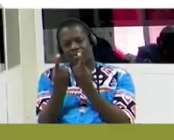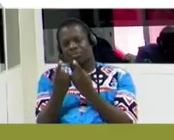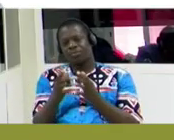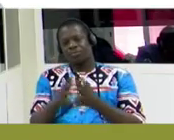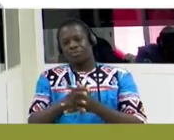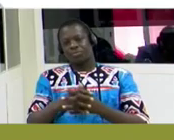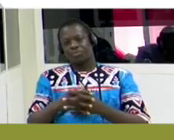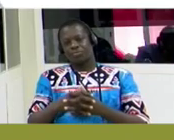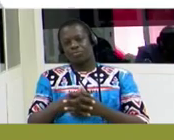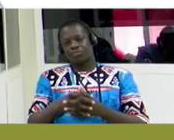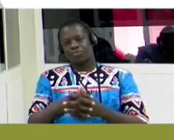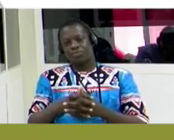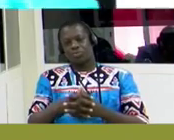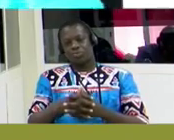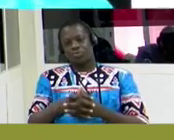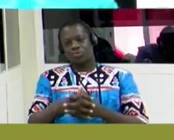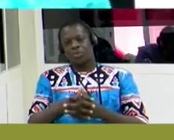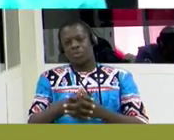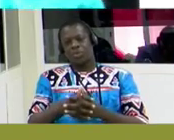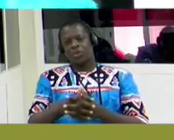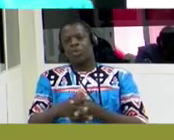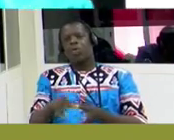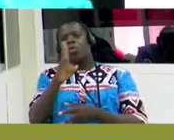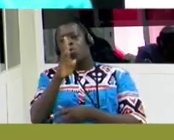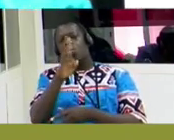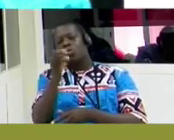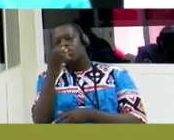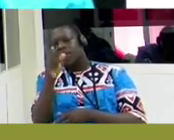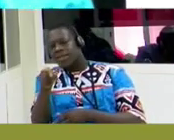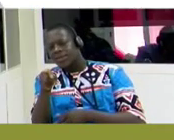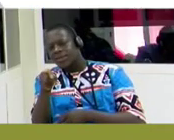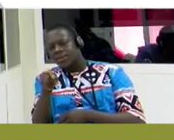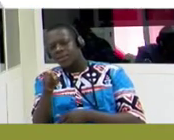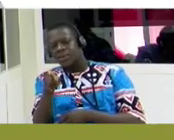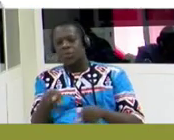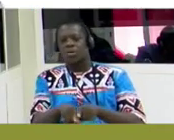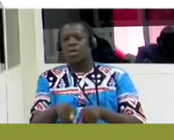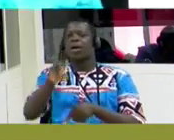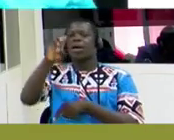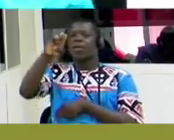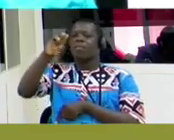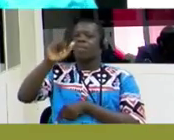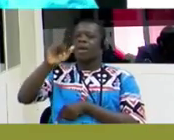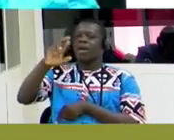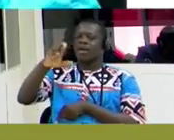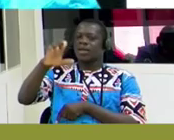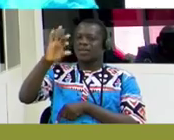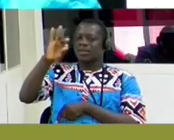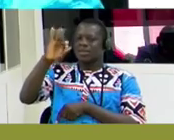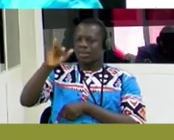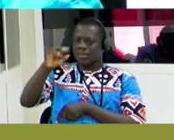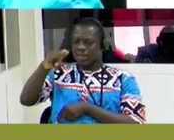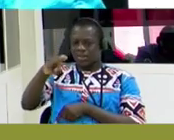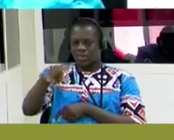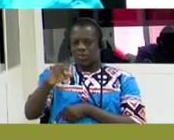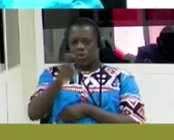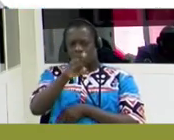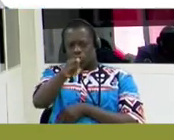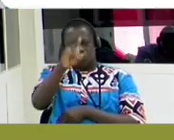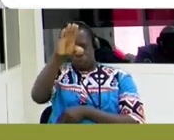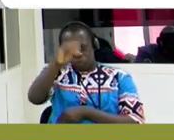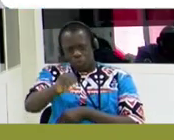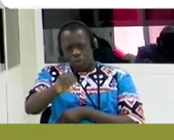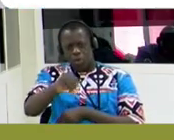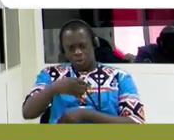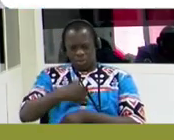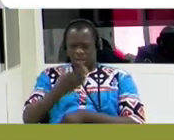And then, and when he's, who would say that? Martin. And what would you do in response? I have to put the